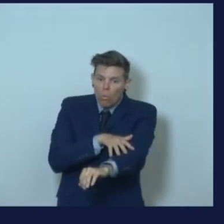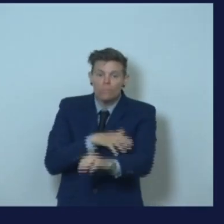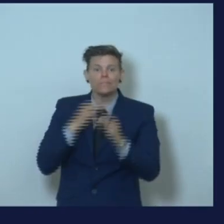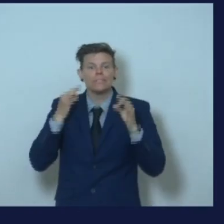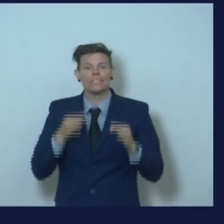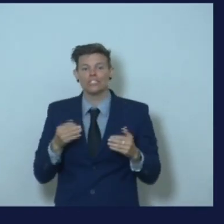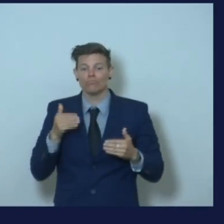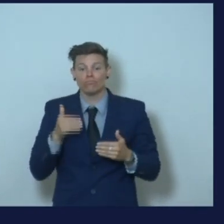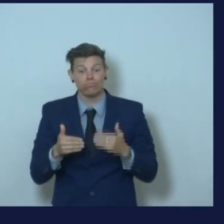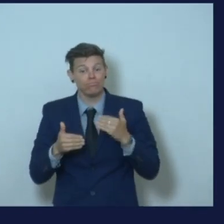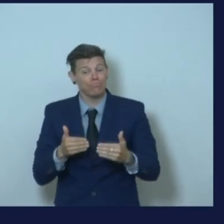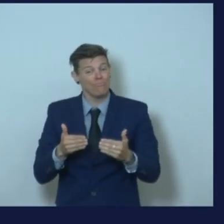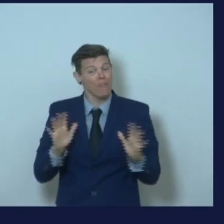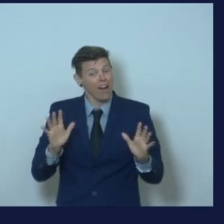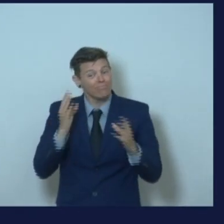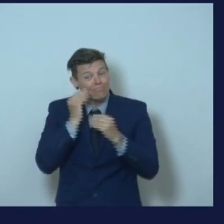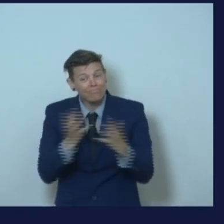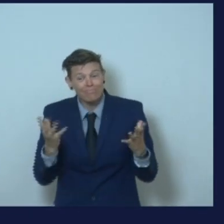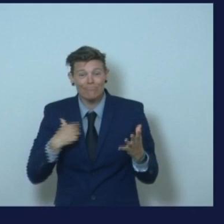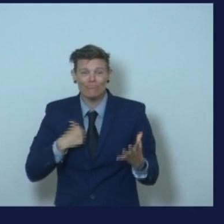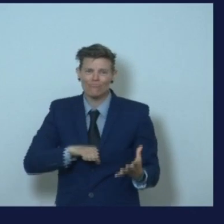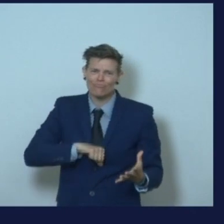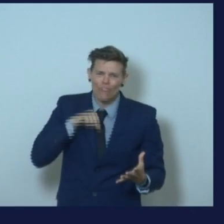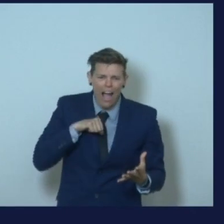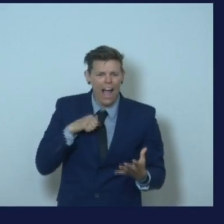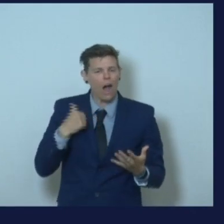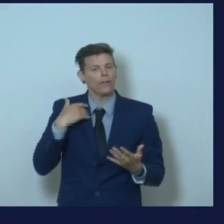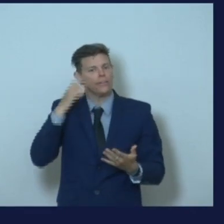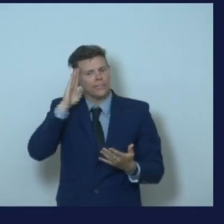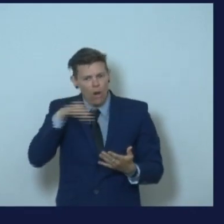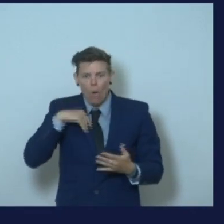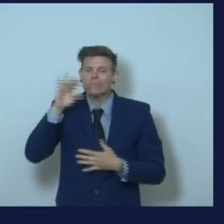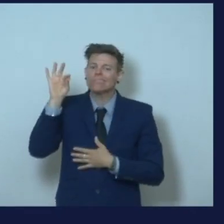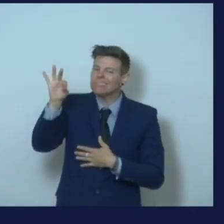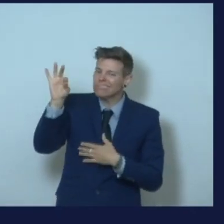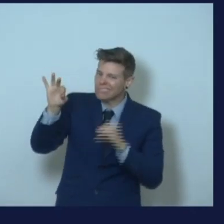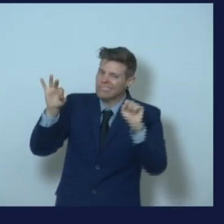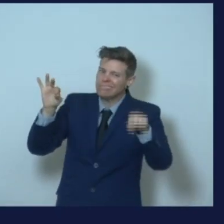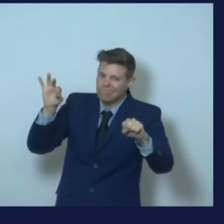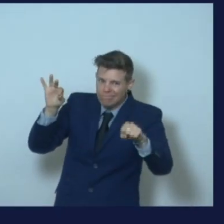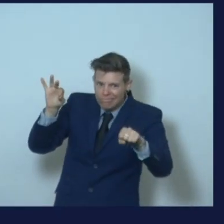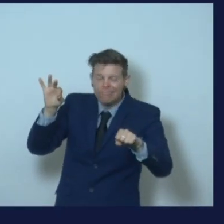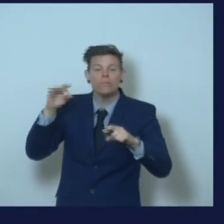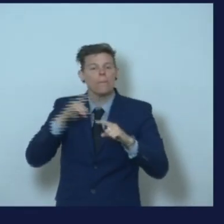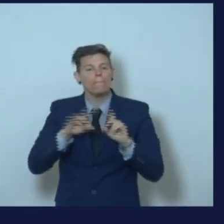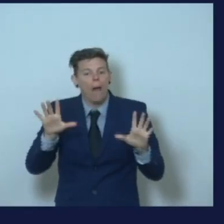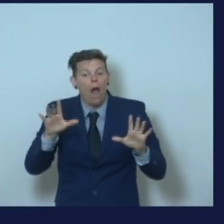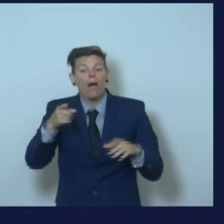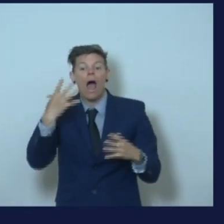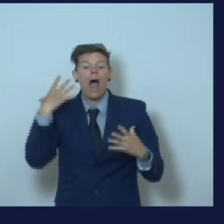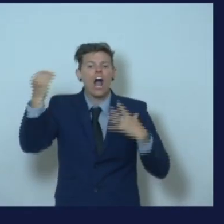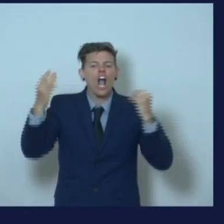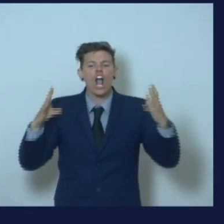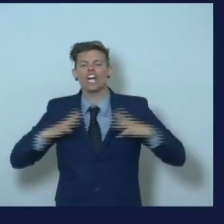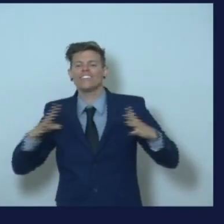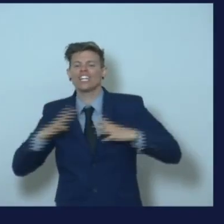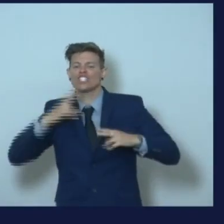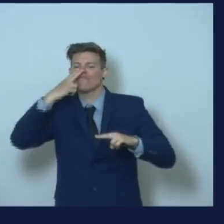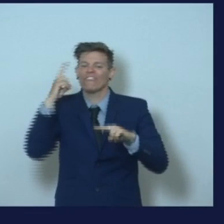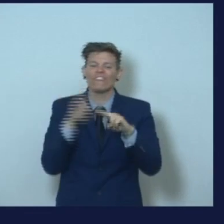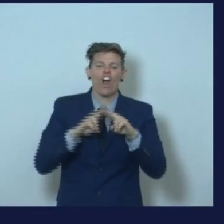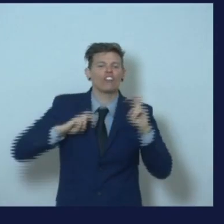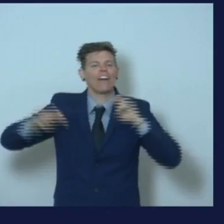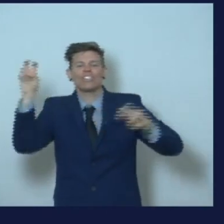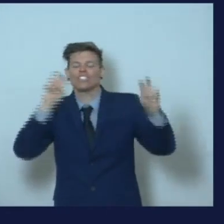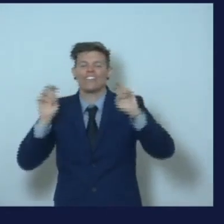part. Although I can lecture you a little, you're still traveling too much, and we're still seeing areas where we're concerned about risk.